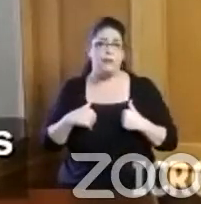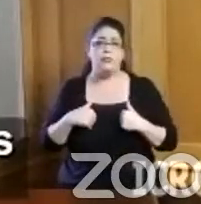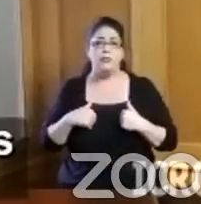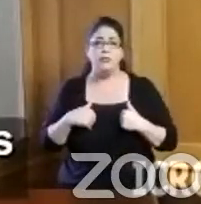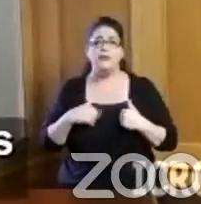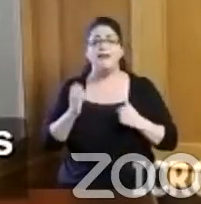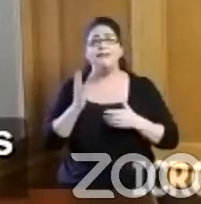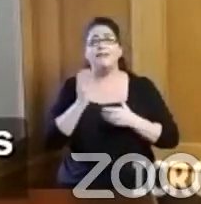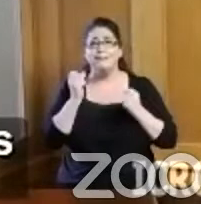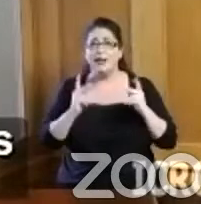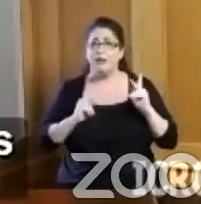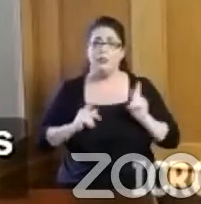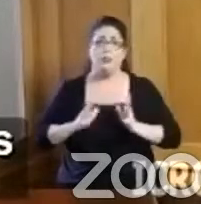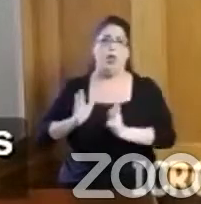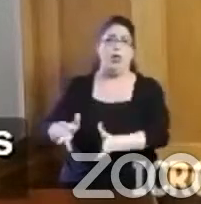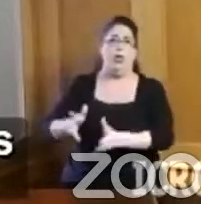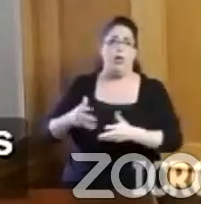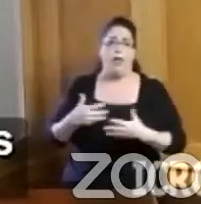animal abandonment in the city.